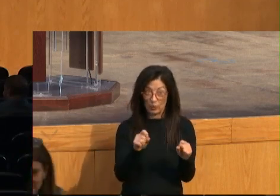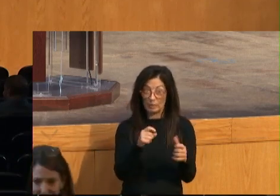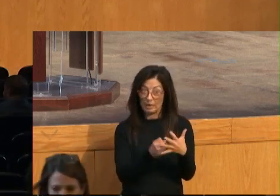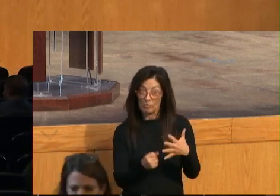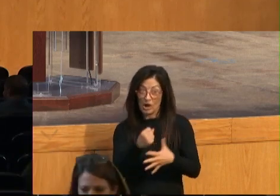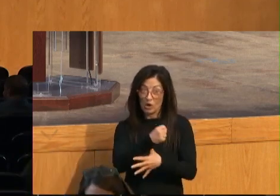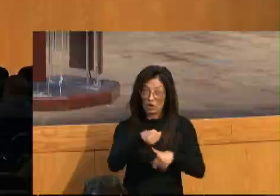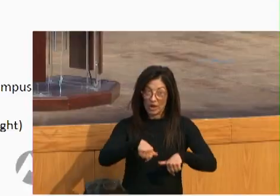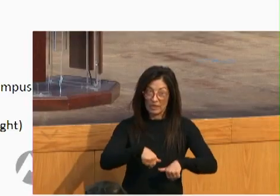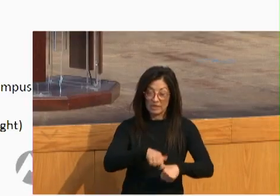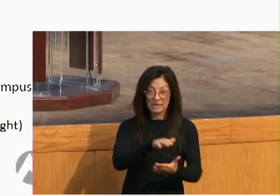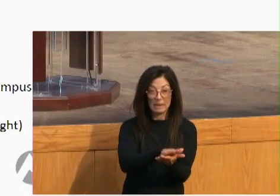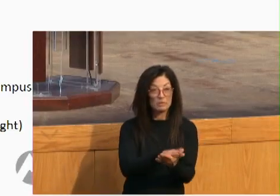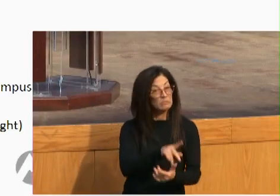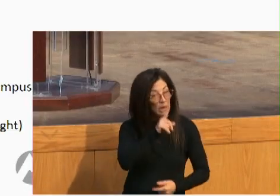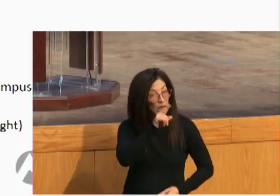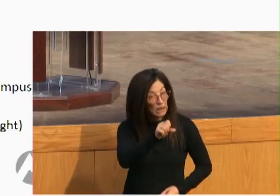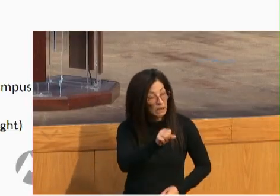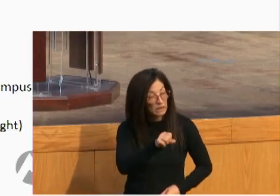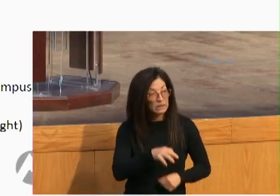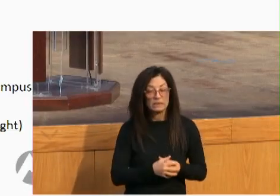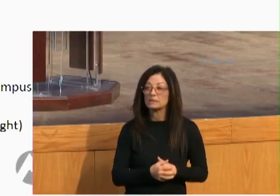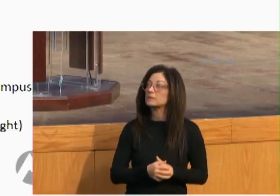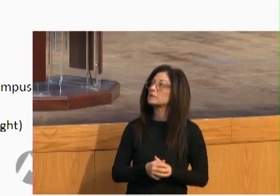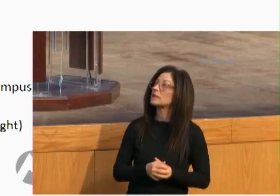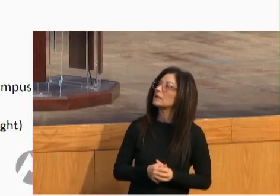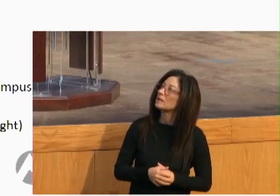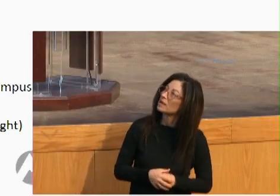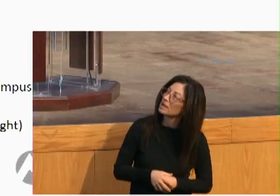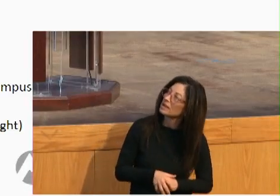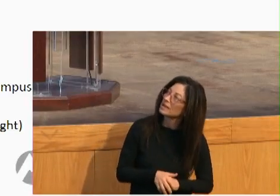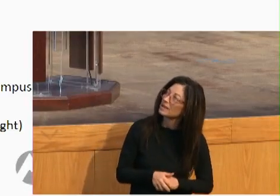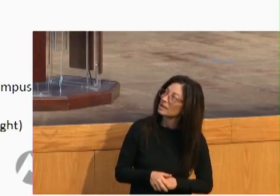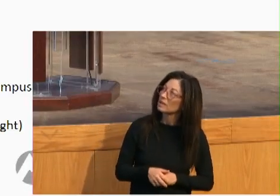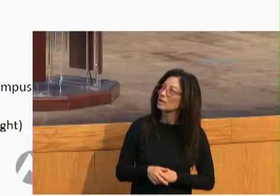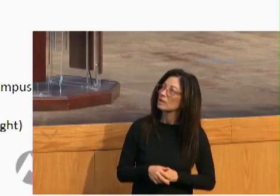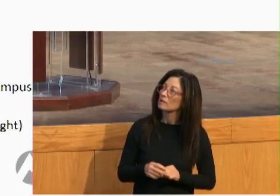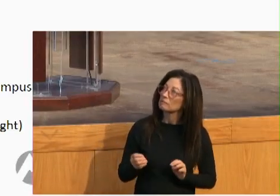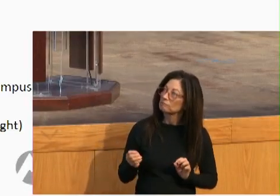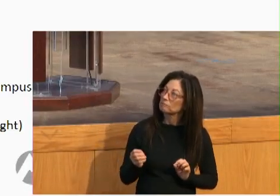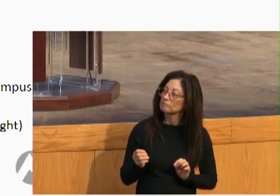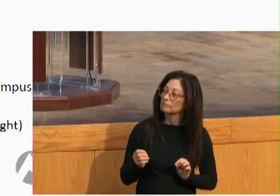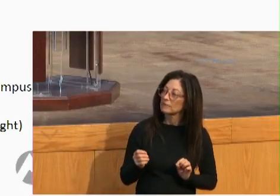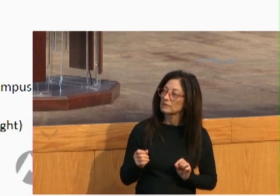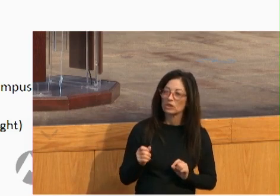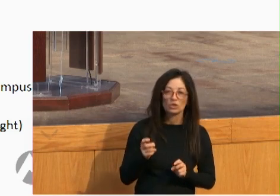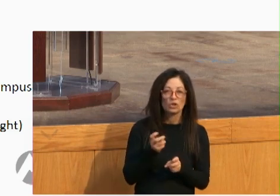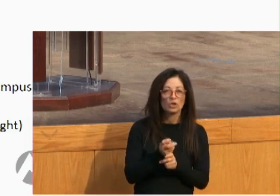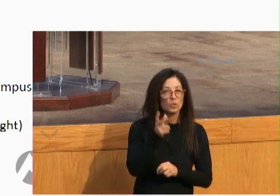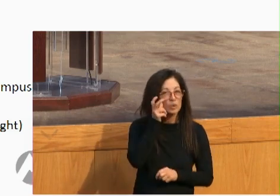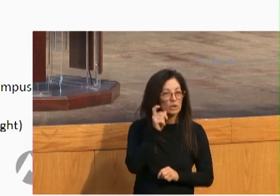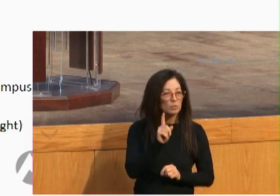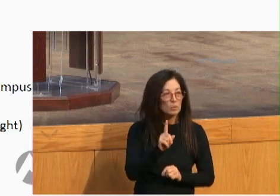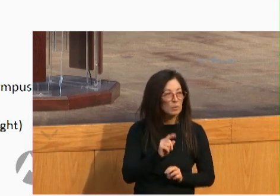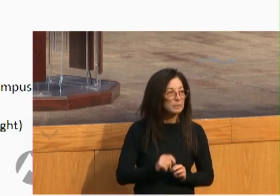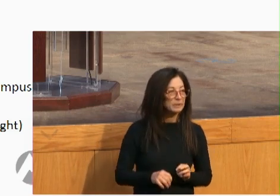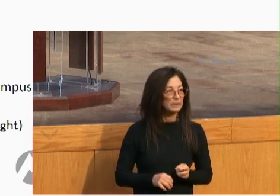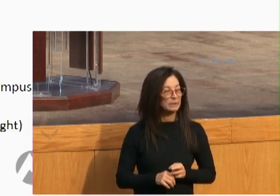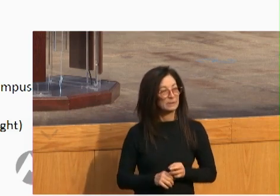and it is. So let's go over a little bit of the stats that Matt provided to me. Let me make them so I can see them.